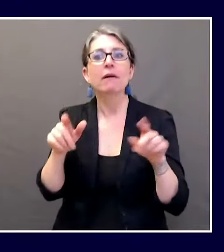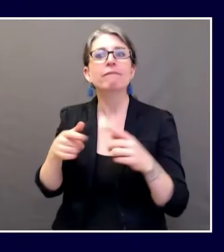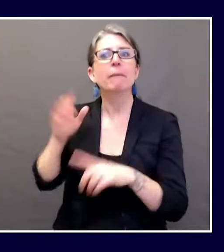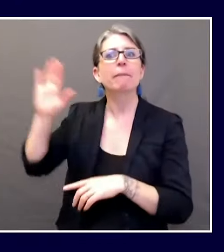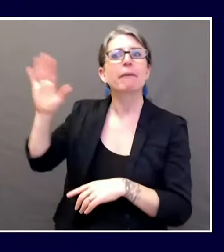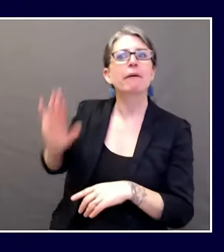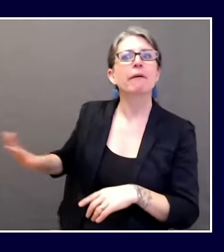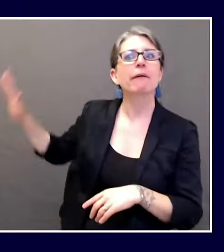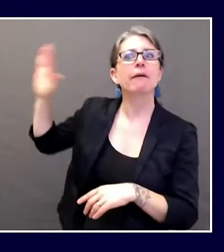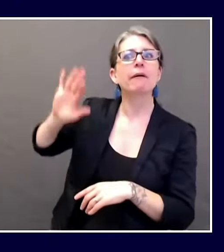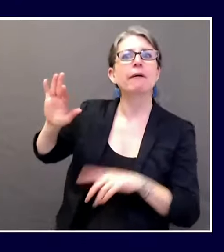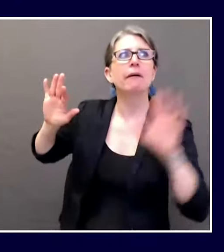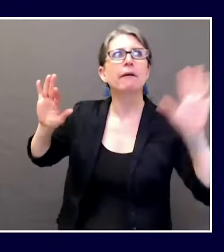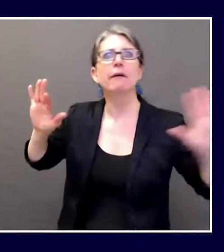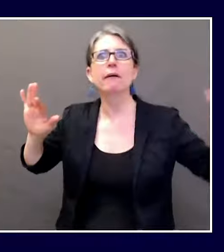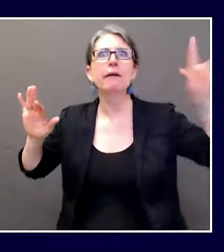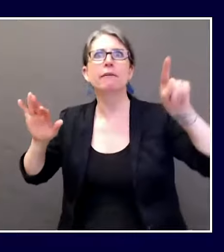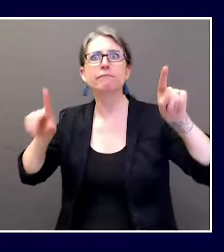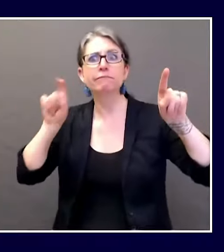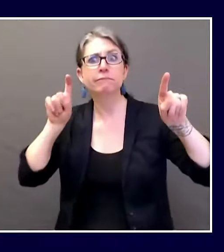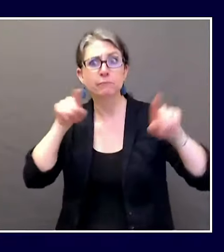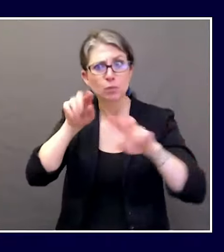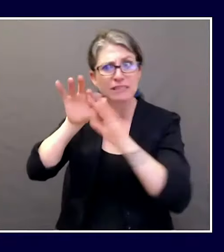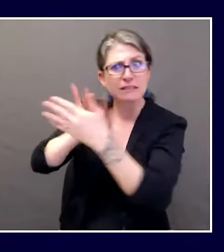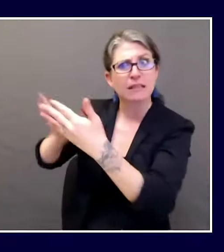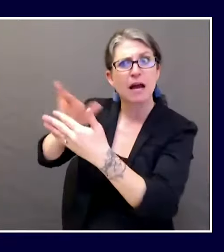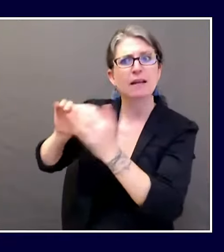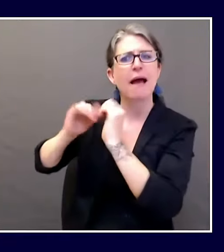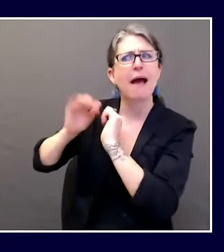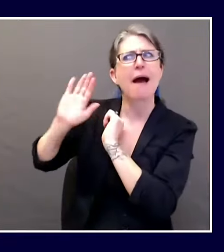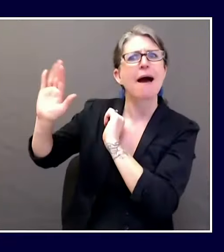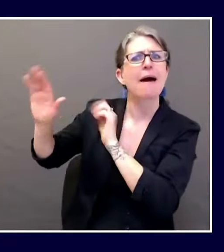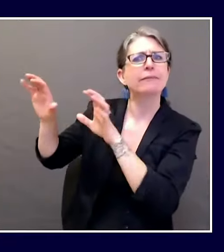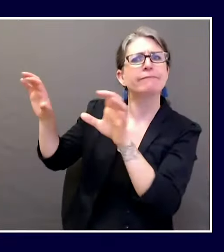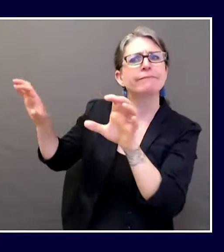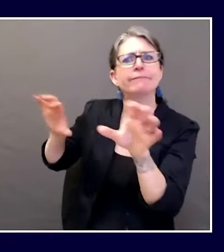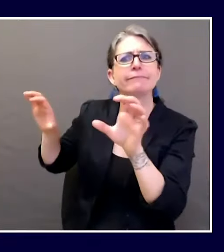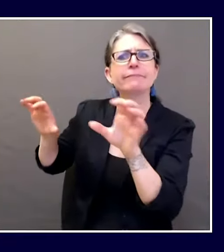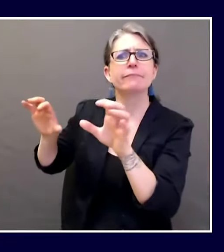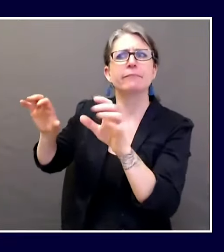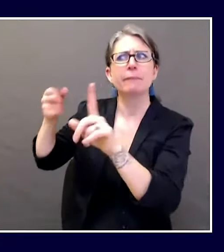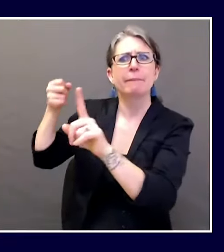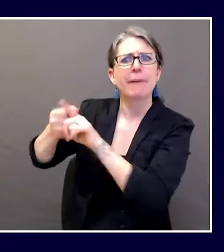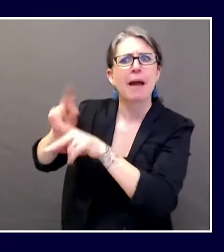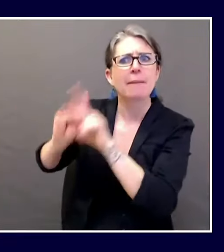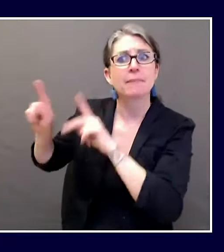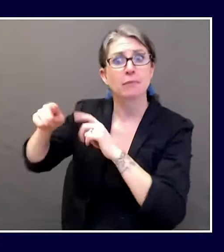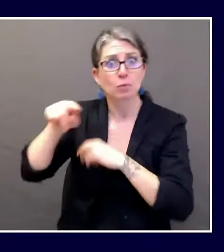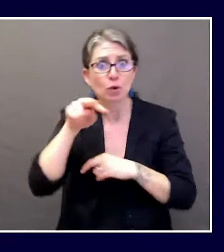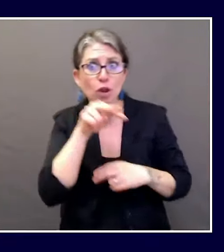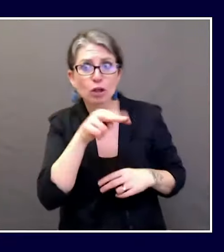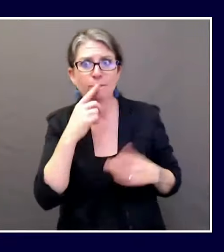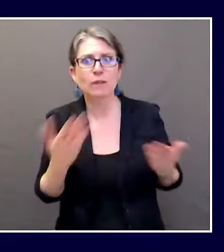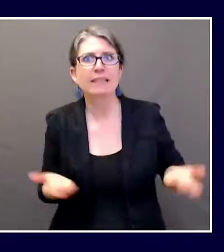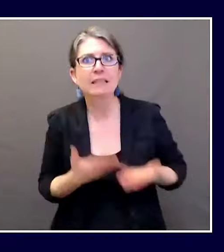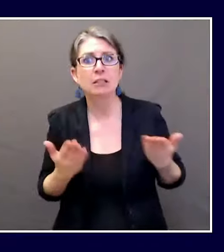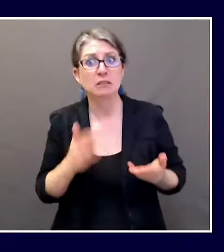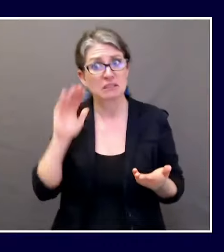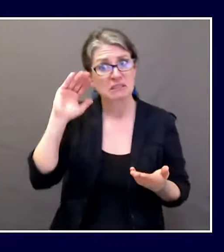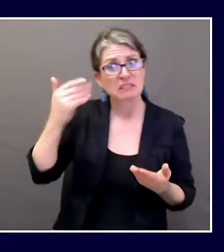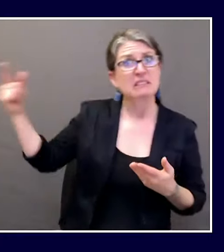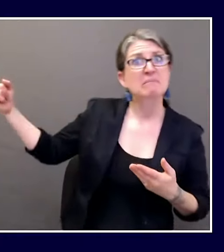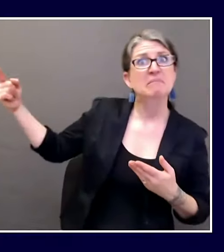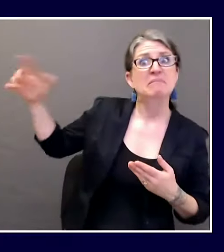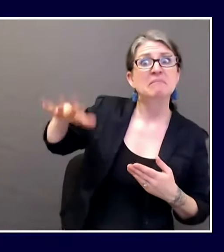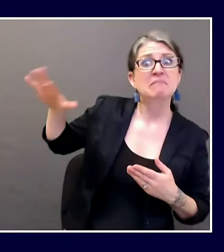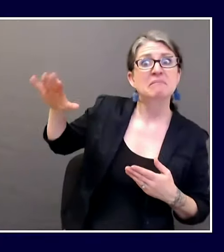weeks? Yes, indeed, Dustin. That's a great question. So let me roll back a bit. Yeah, you may have seen